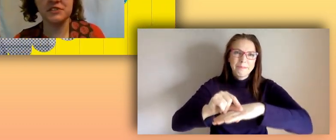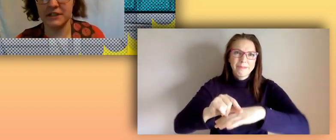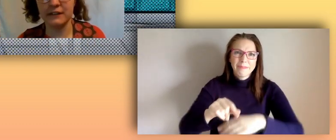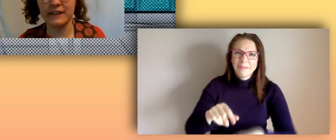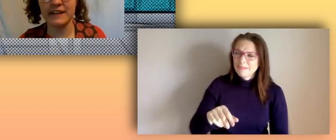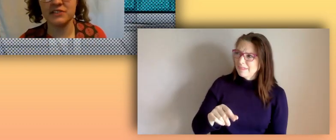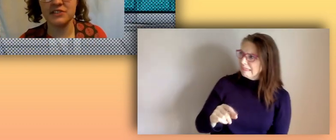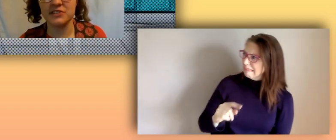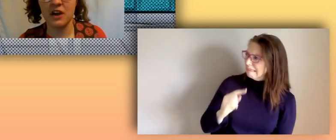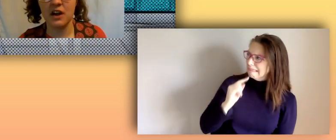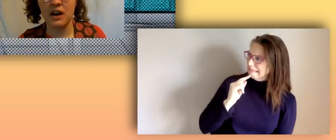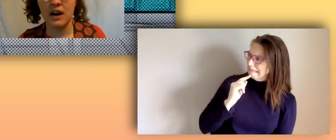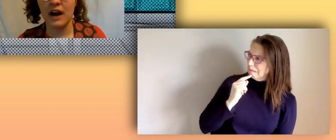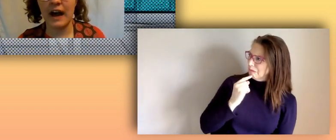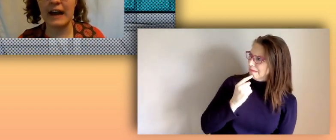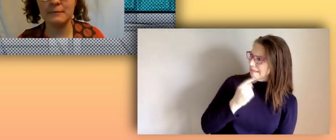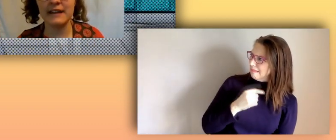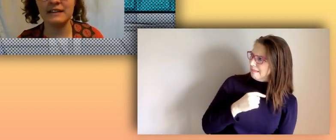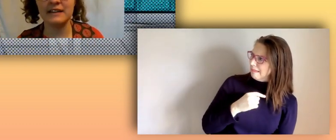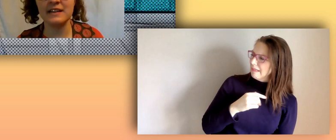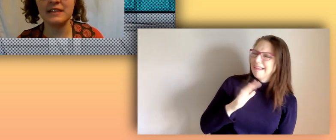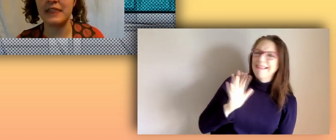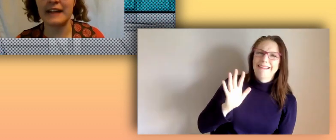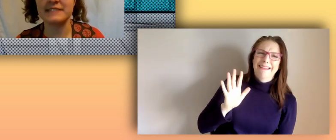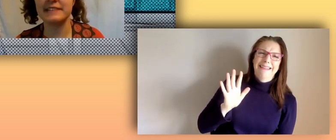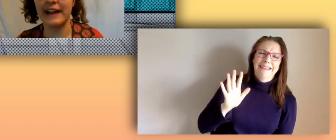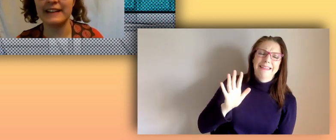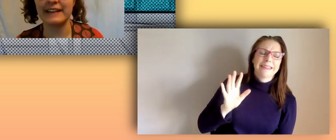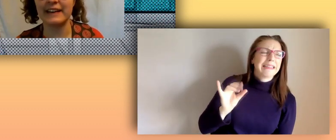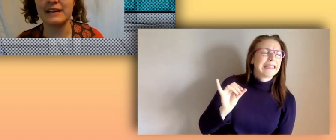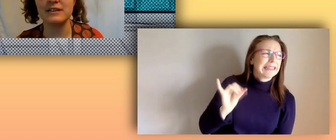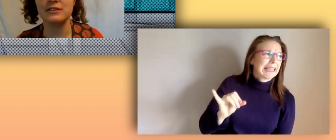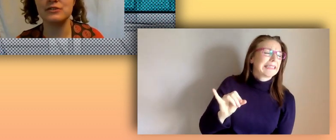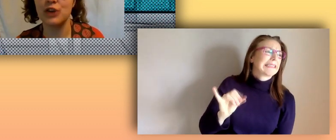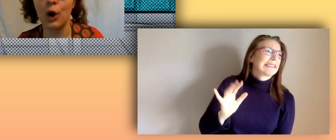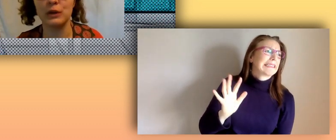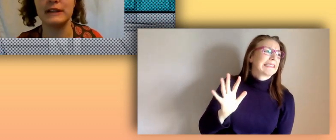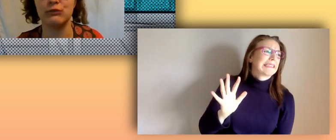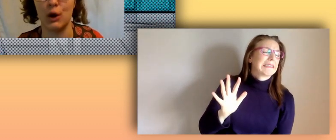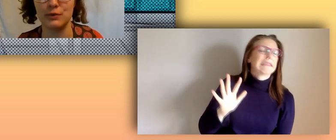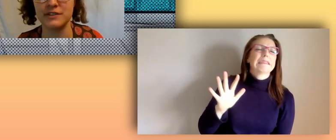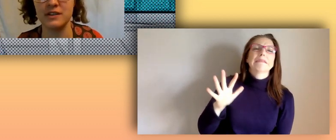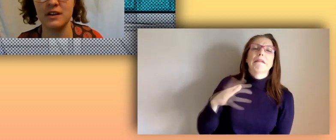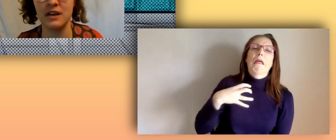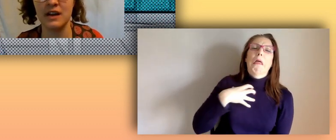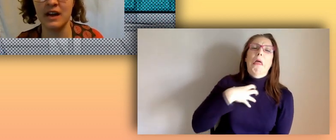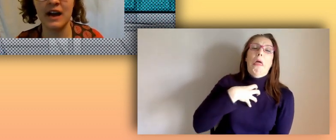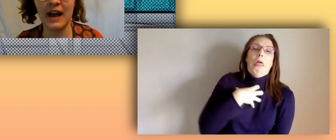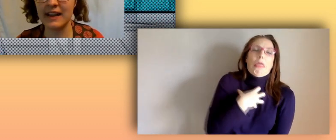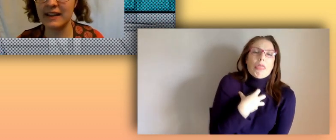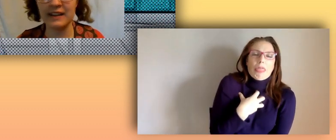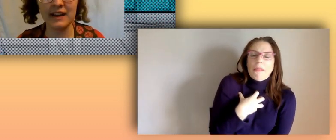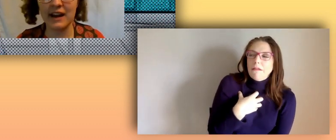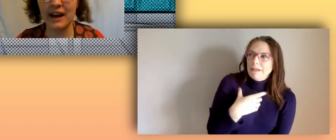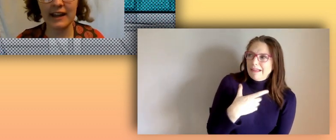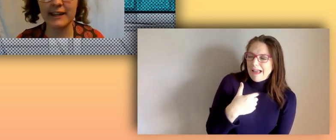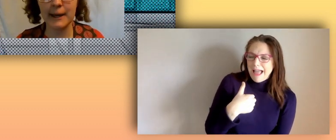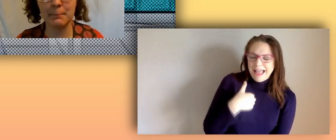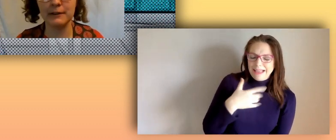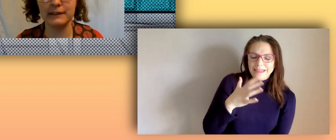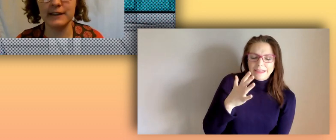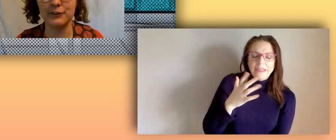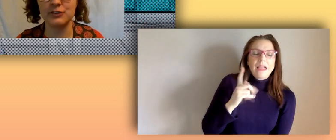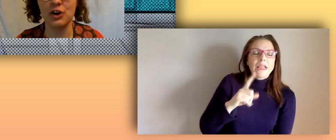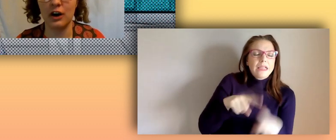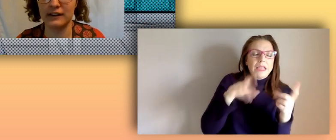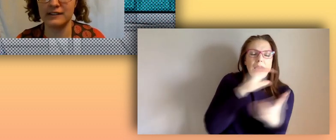you serious? I mean, that's like totally gross. I